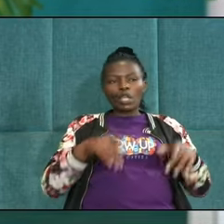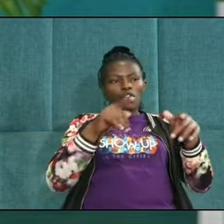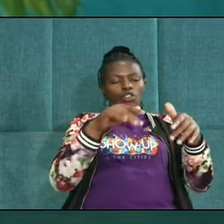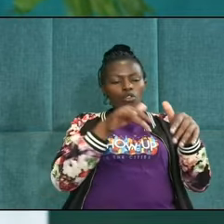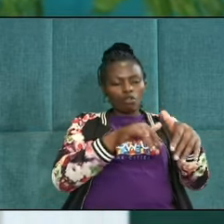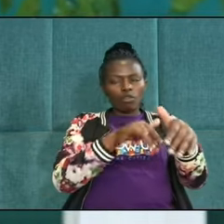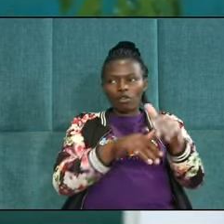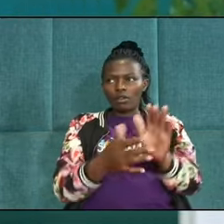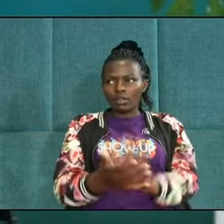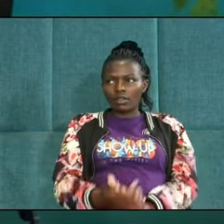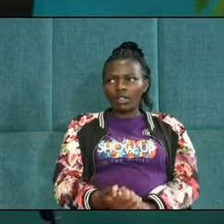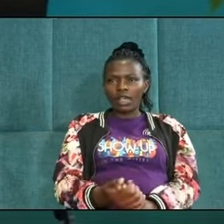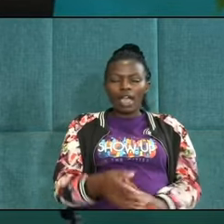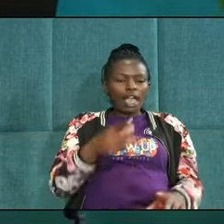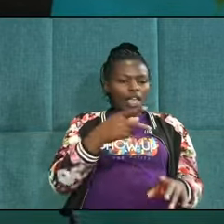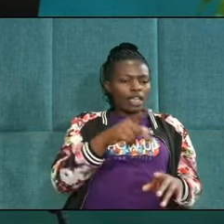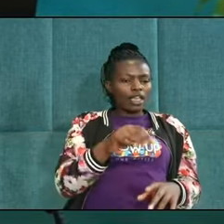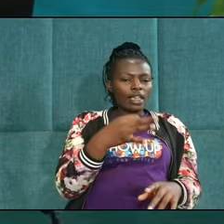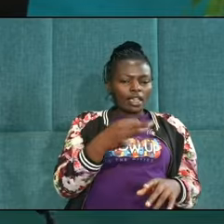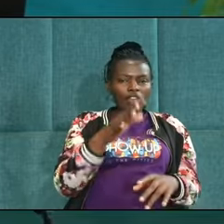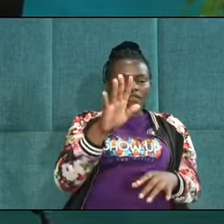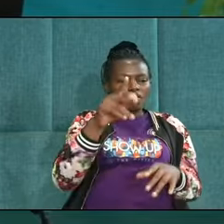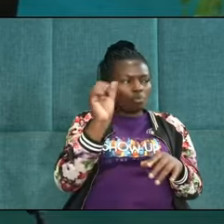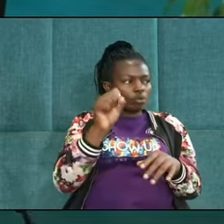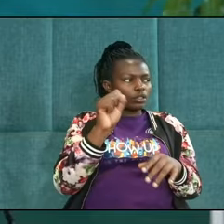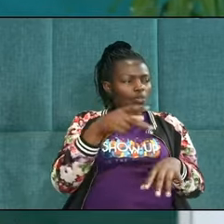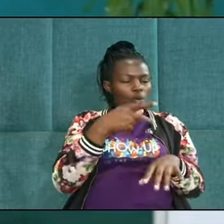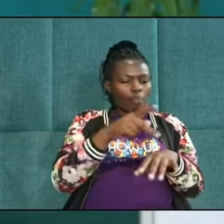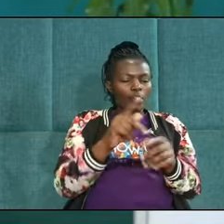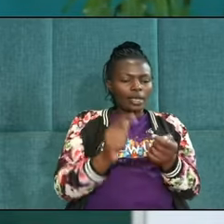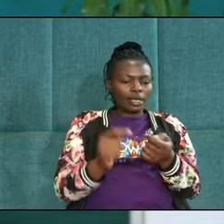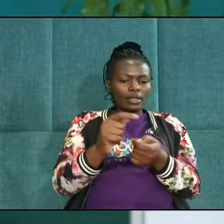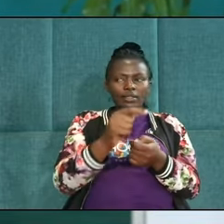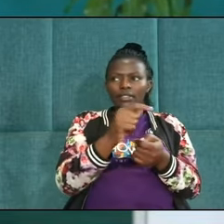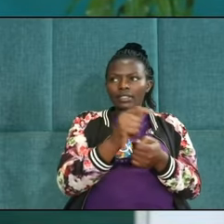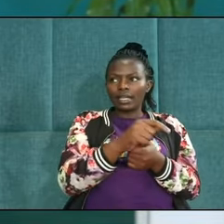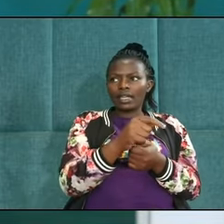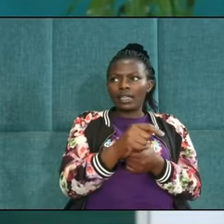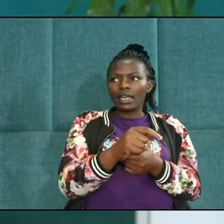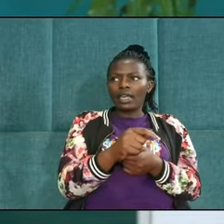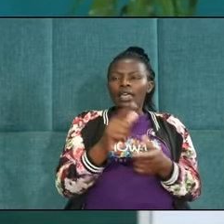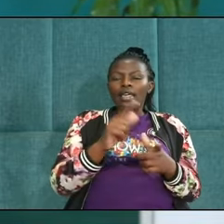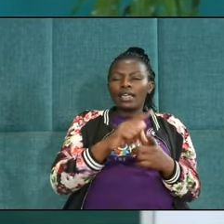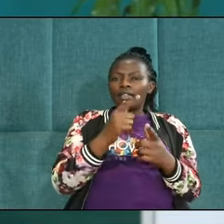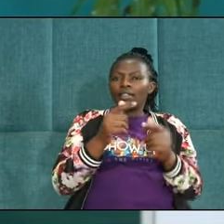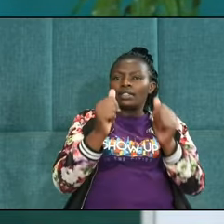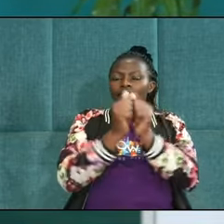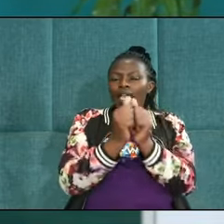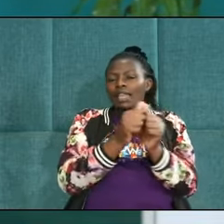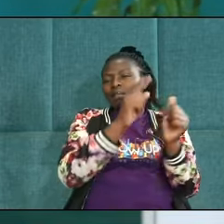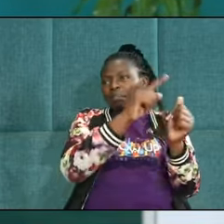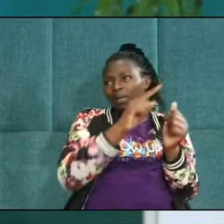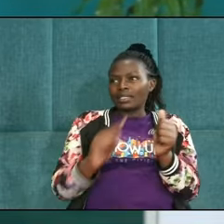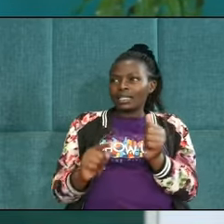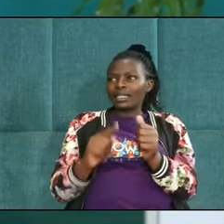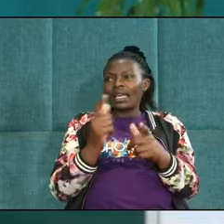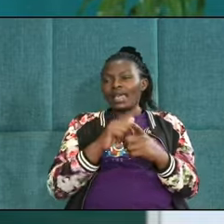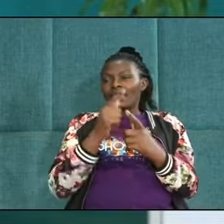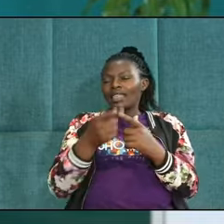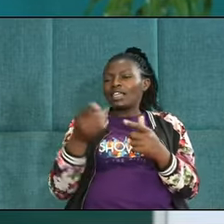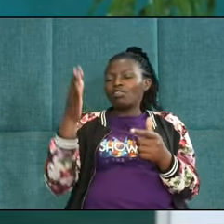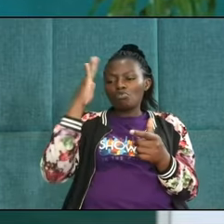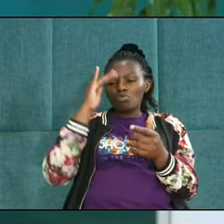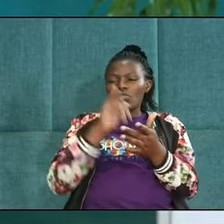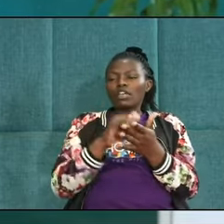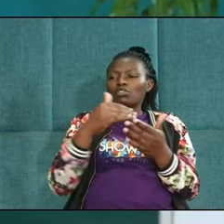If you are to pay tithe, which is 10%, it means that you have the 100%. That means you already have the blessing